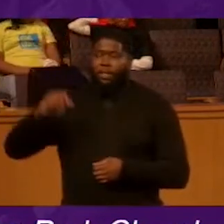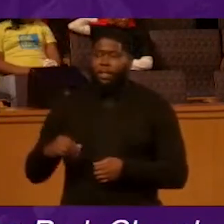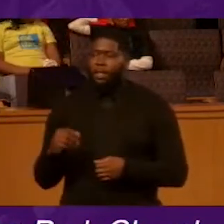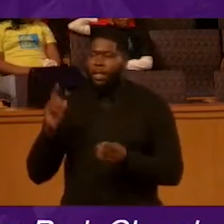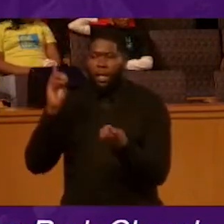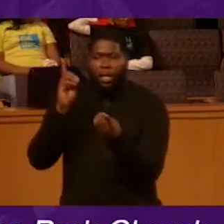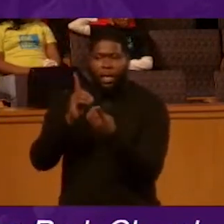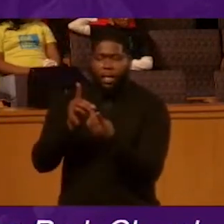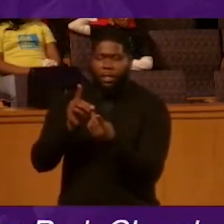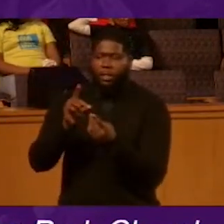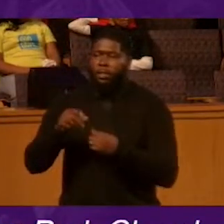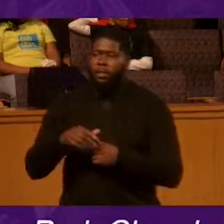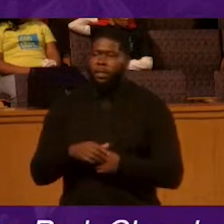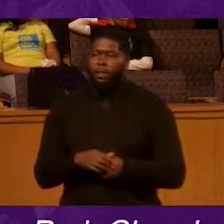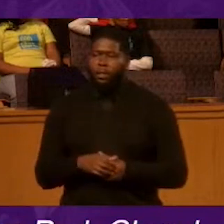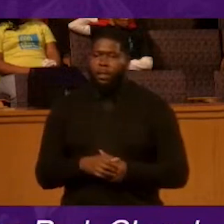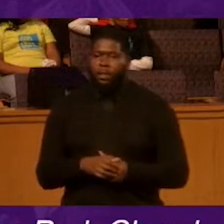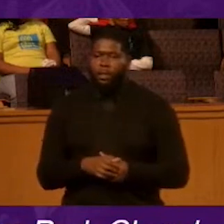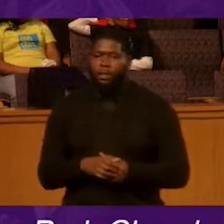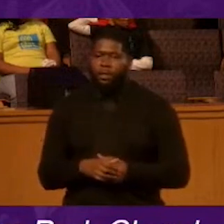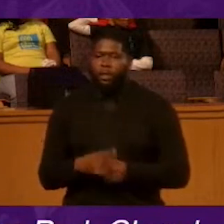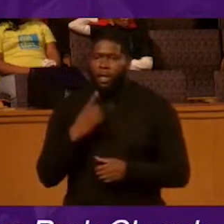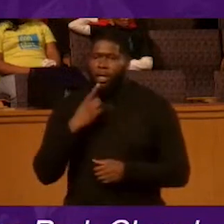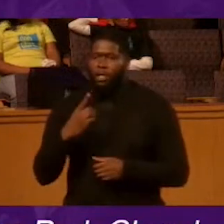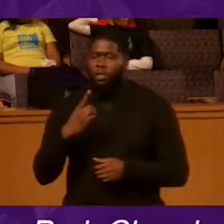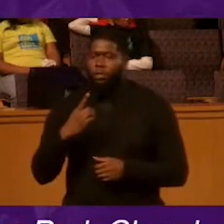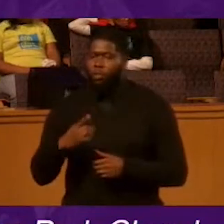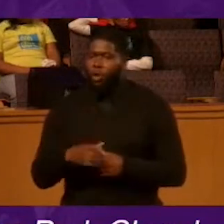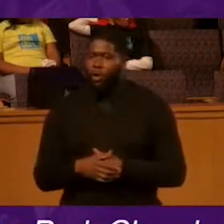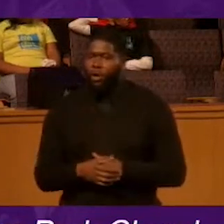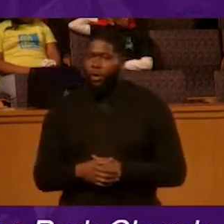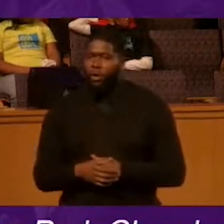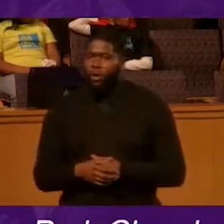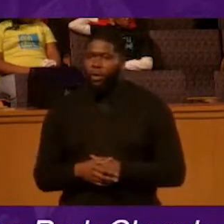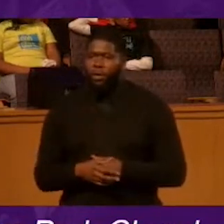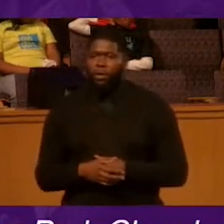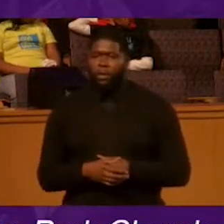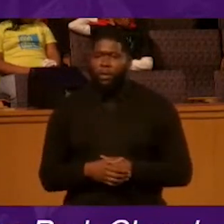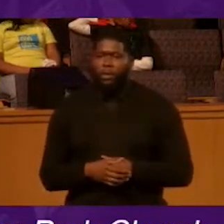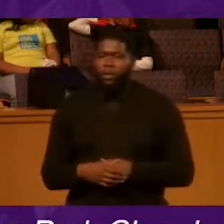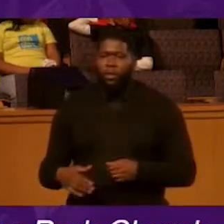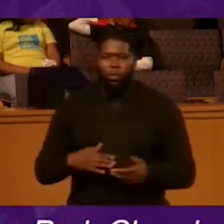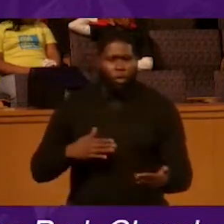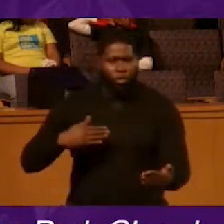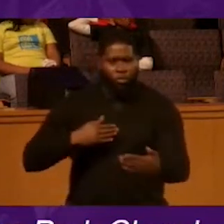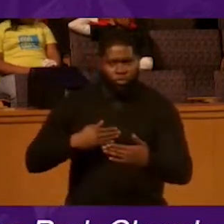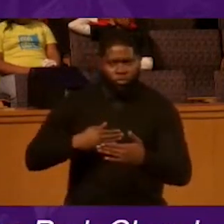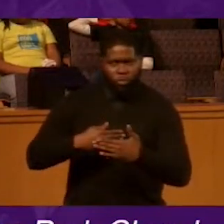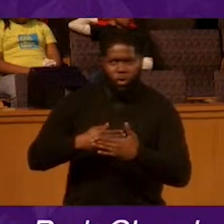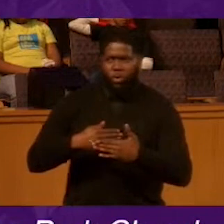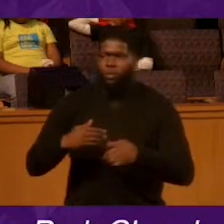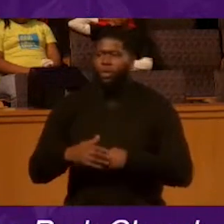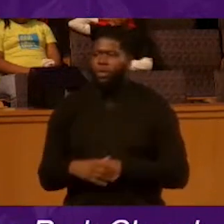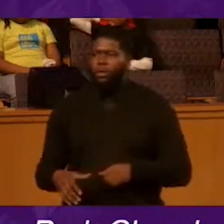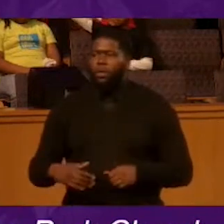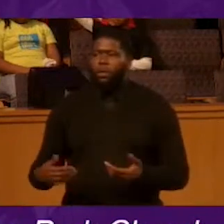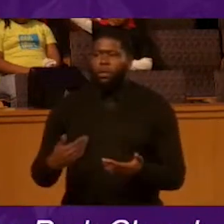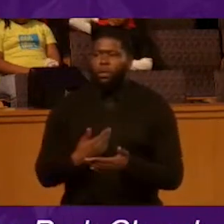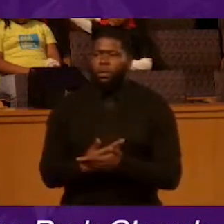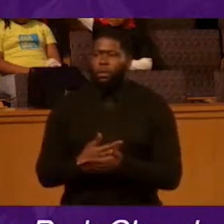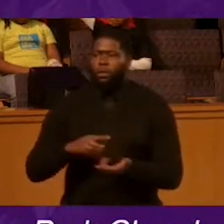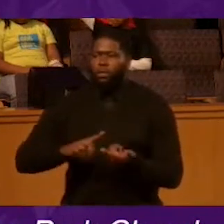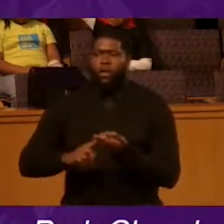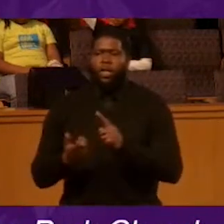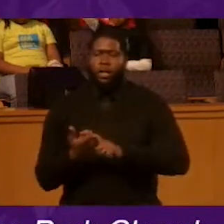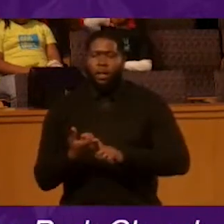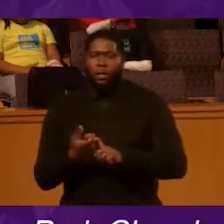you. Yet, if I may speak frankly, you're not stuffy. You're very approachable. You're friendly. You